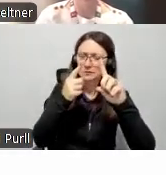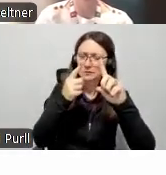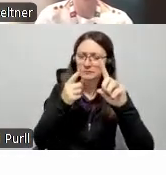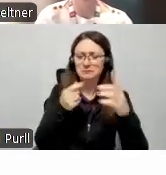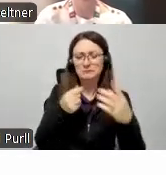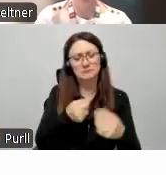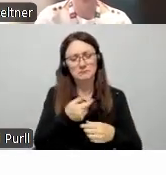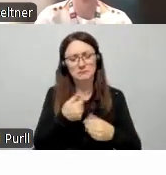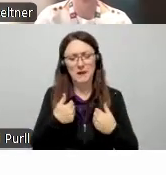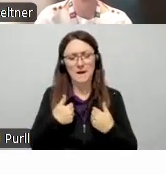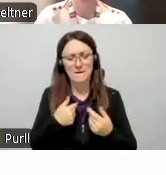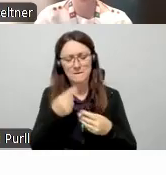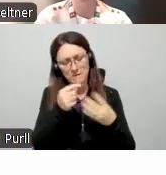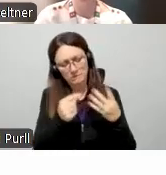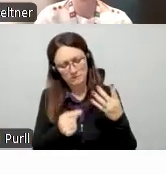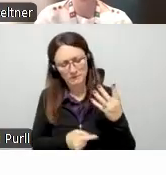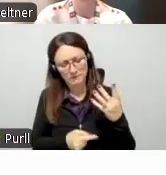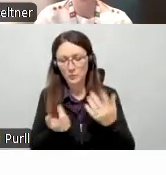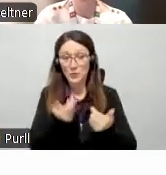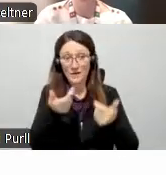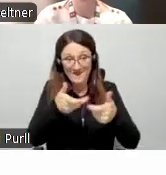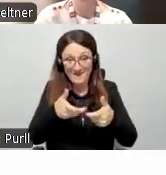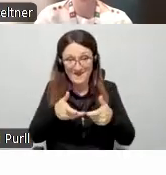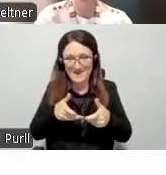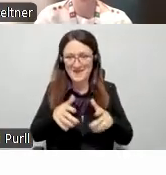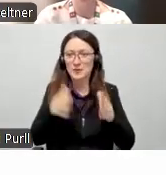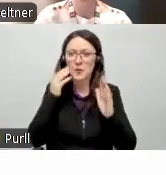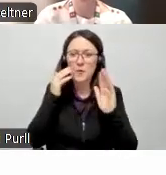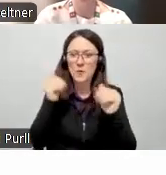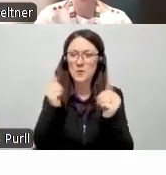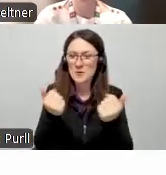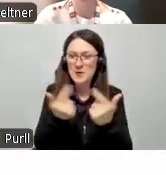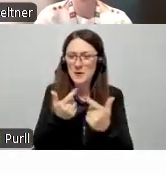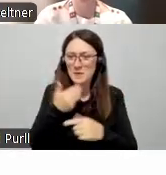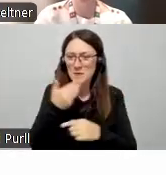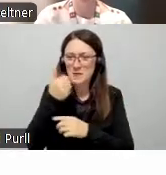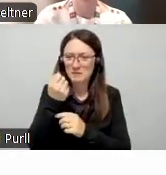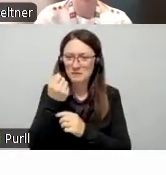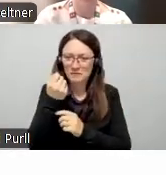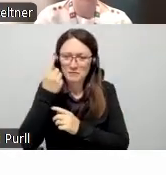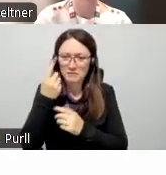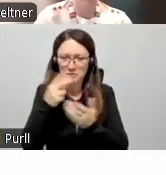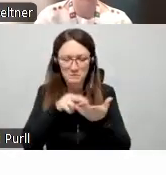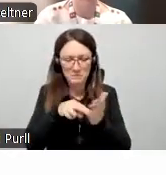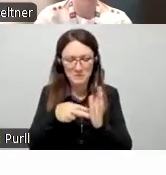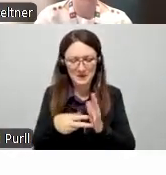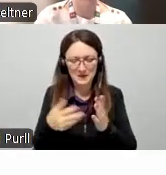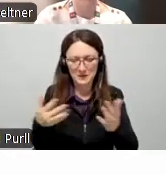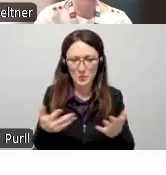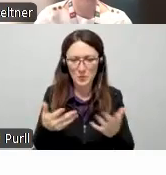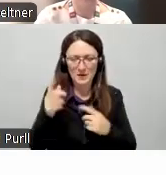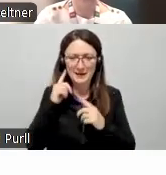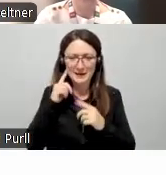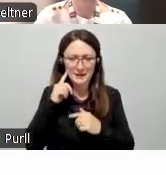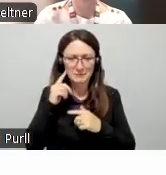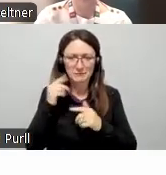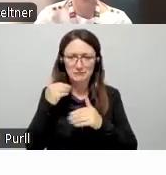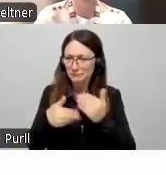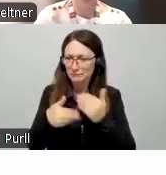that after we finish, I hope that everybody will have a better understanding of the hearing